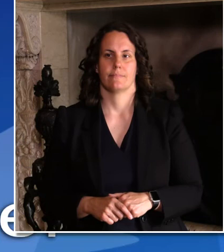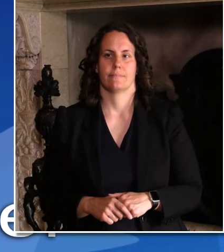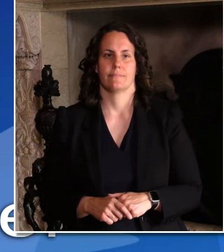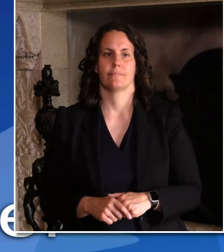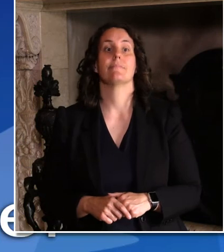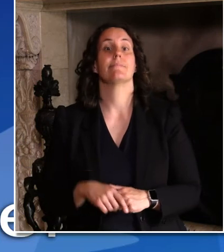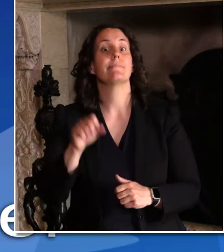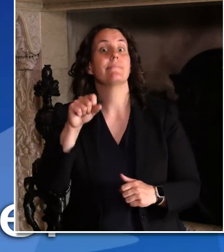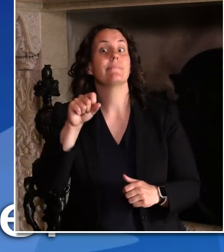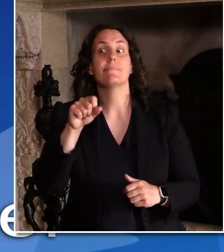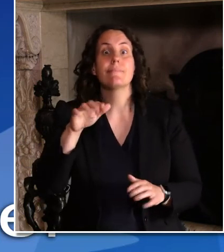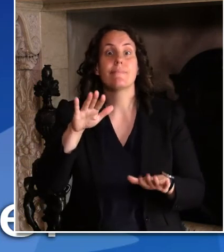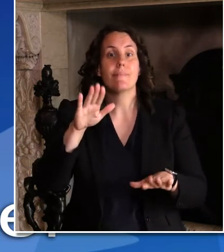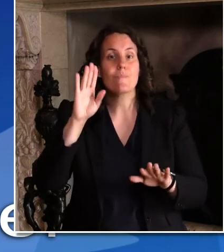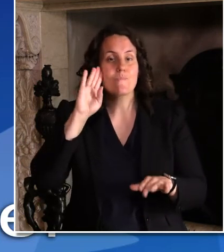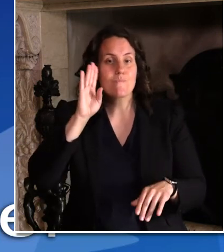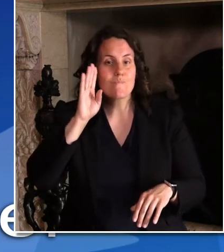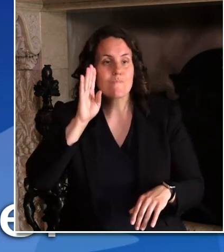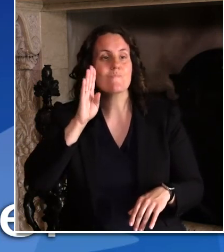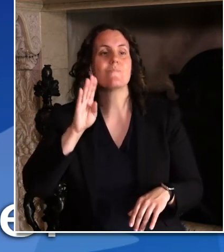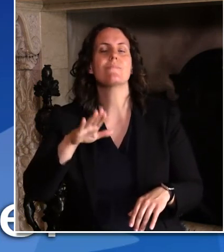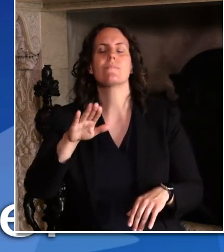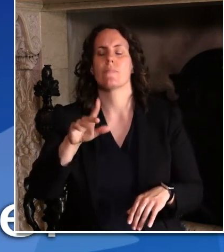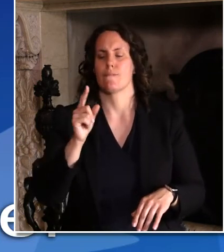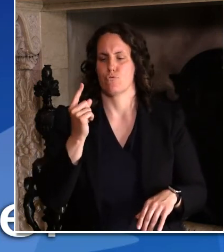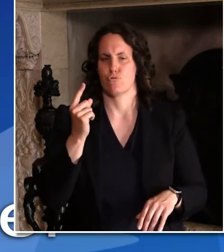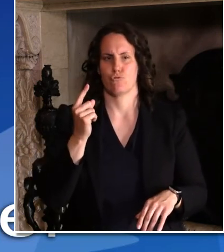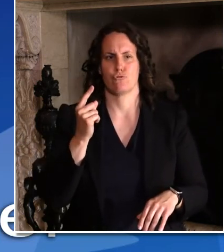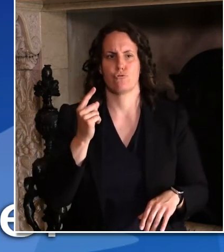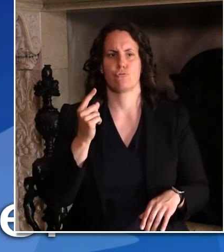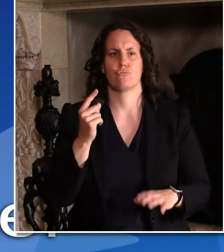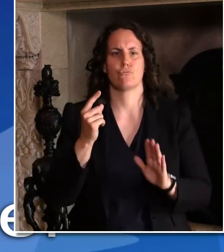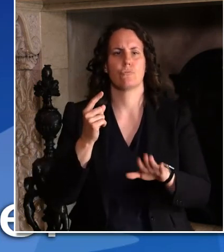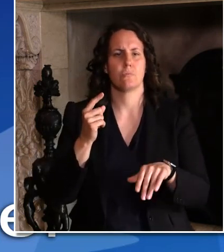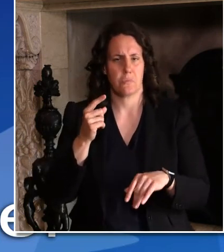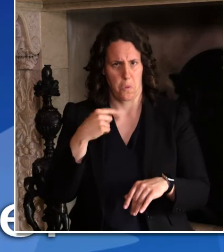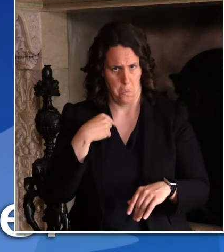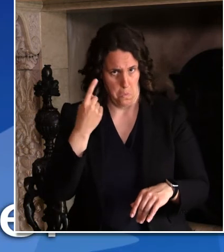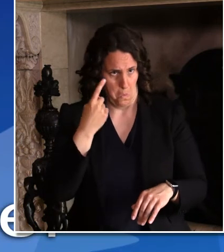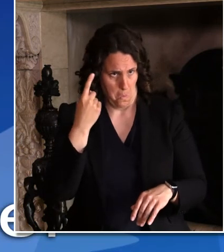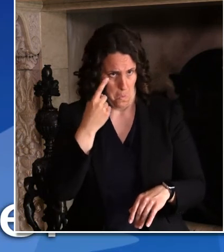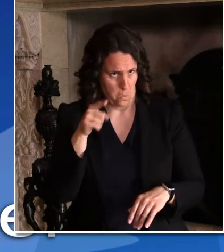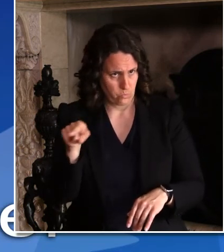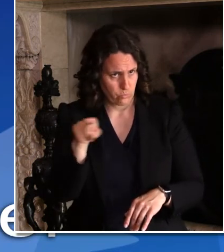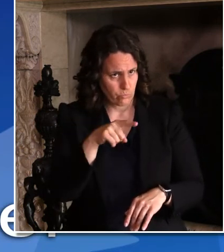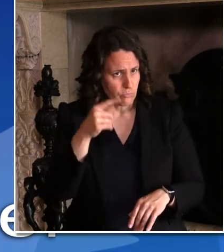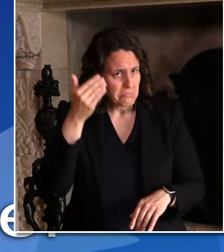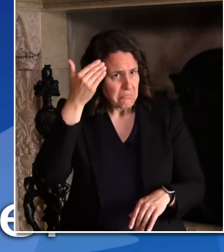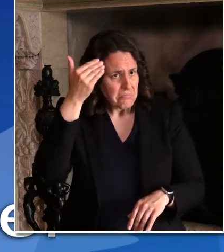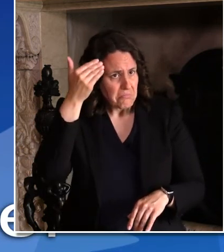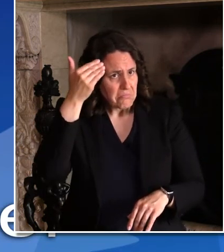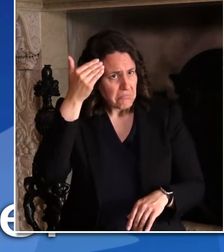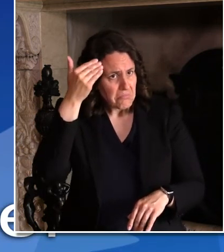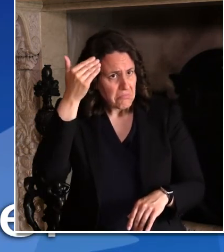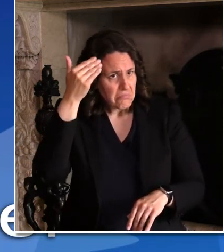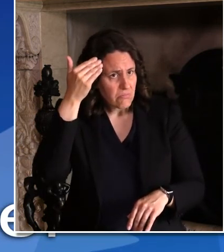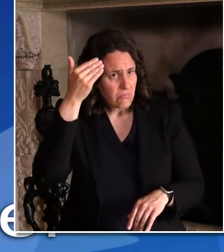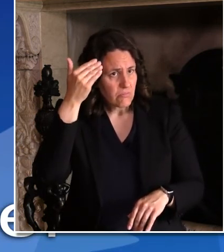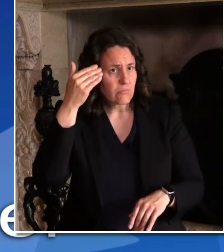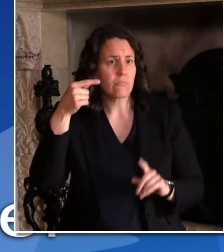Yes, hello. First off, are you aware of a outbreak at the Amazon campus in